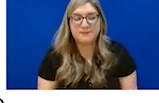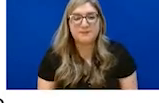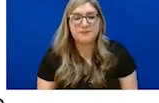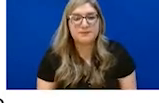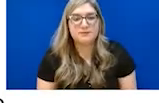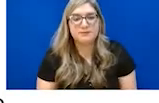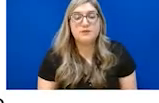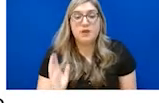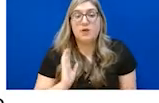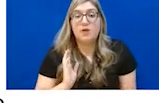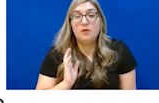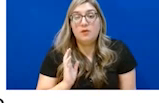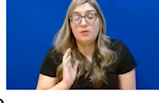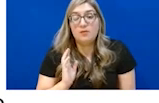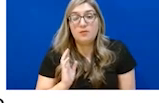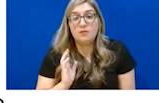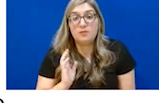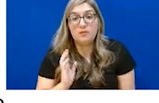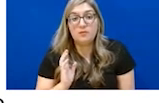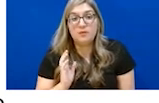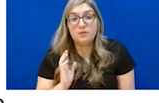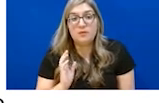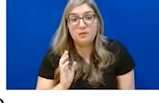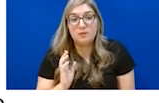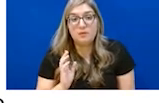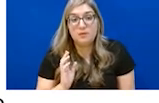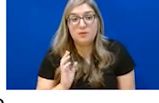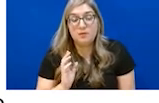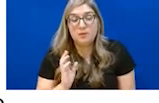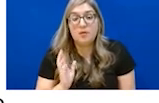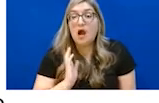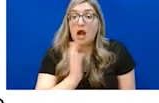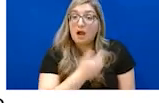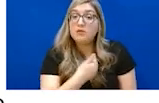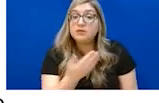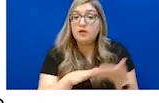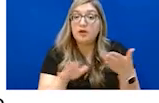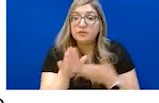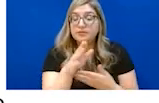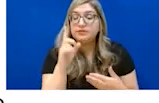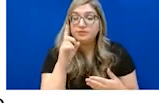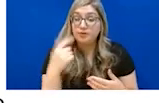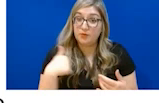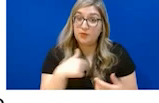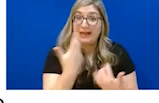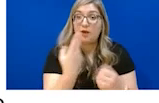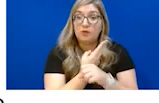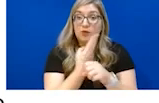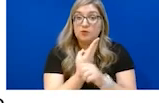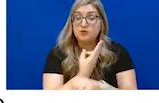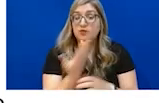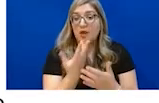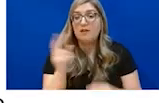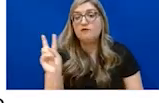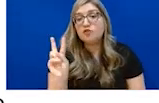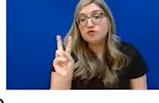our college has adopted the virtual hub for students. We created that so that online students would have